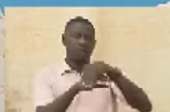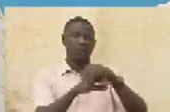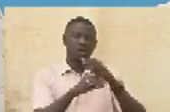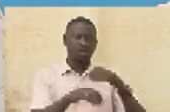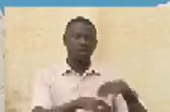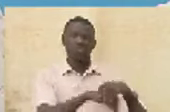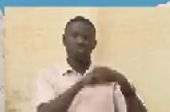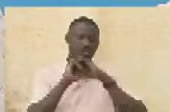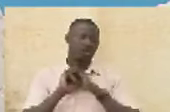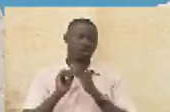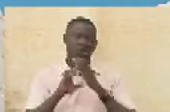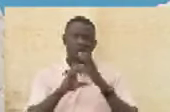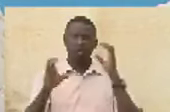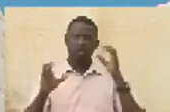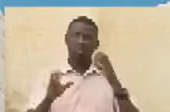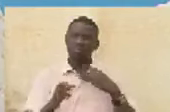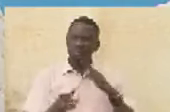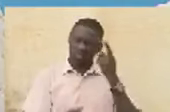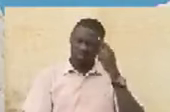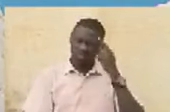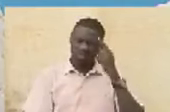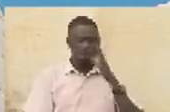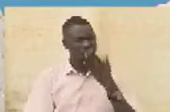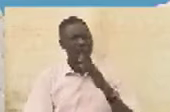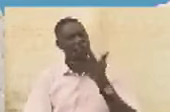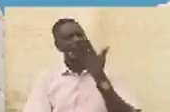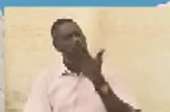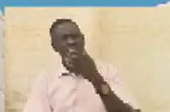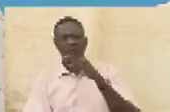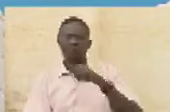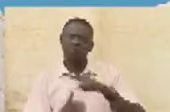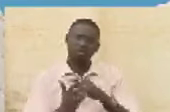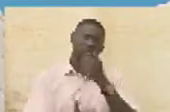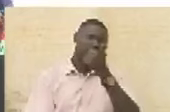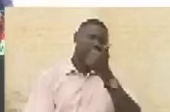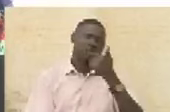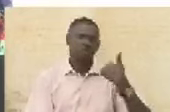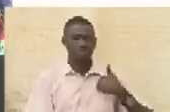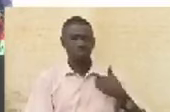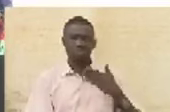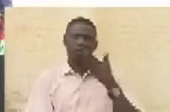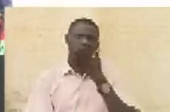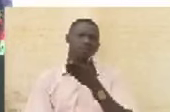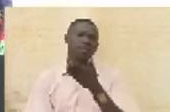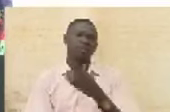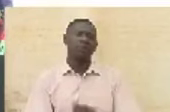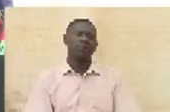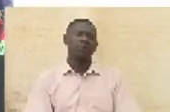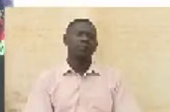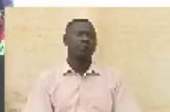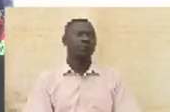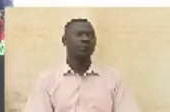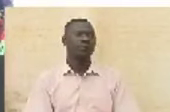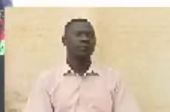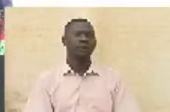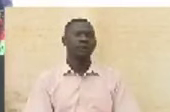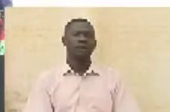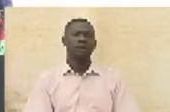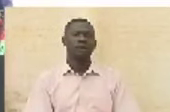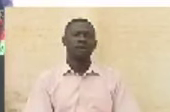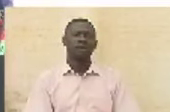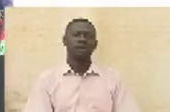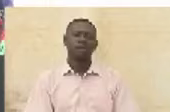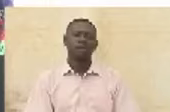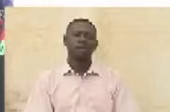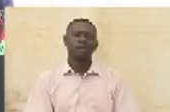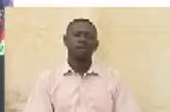think we were either 5 or 6 people on board. And were you the only 6 people fo atol mo woro do na be o pickup